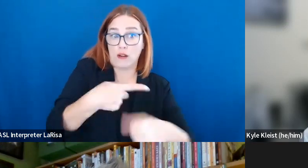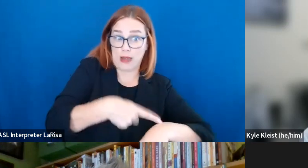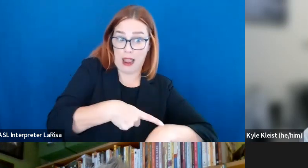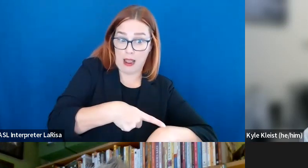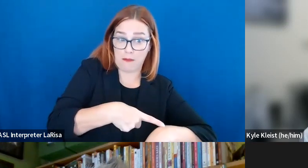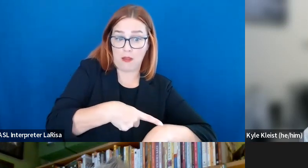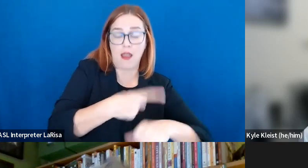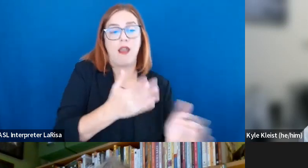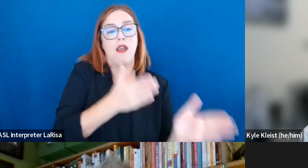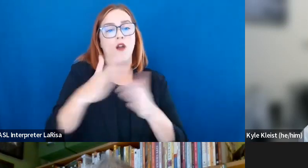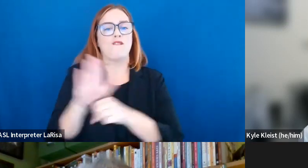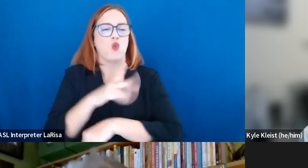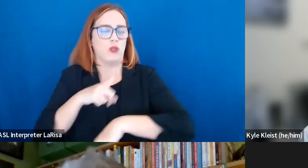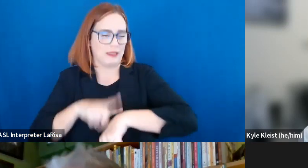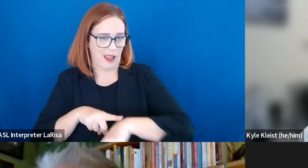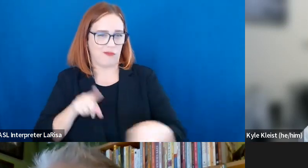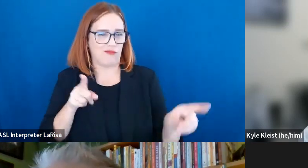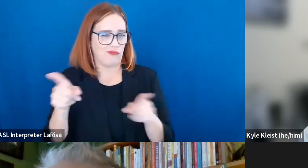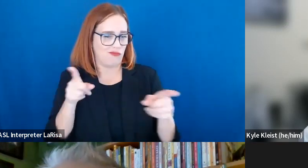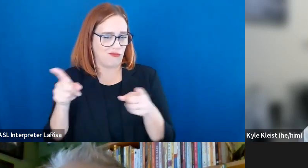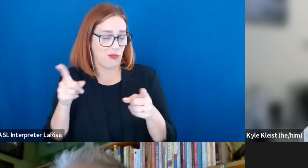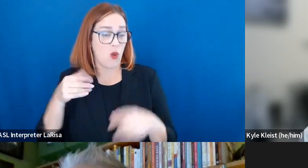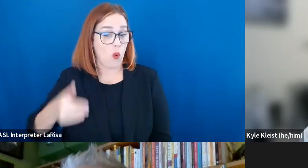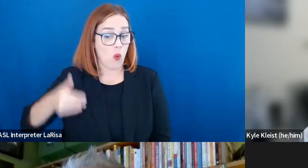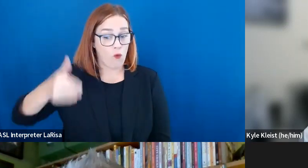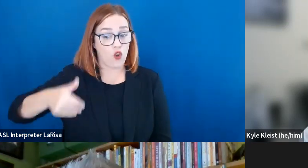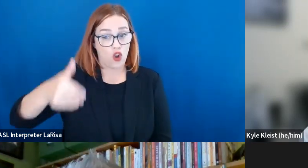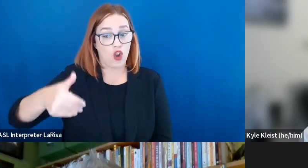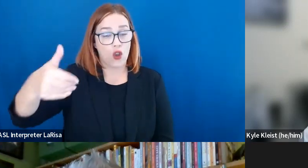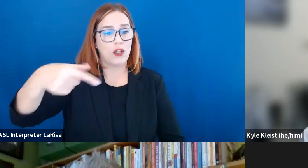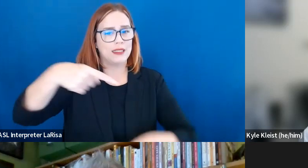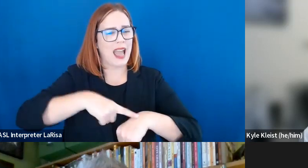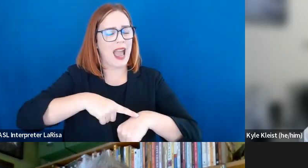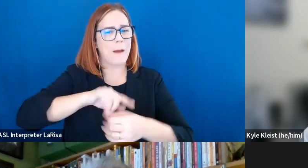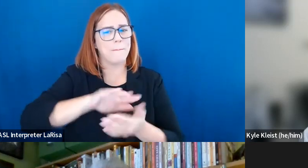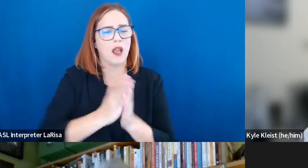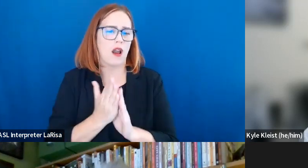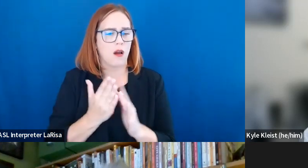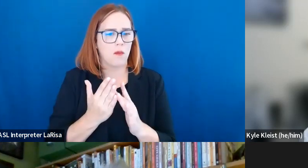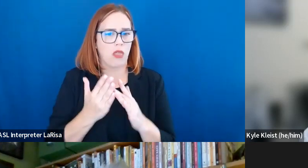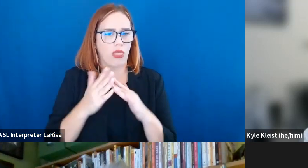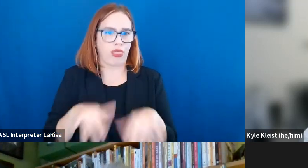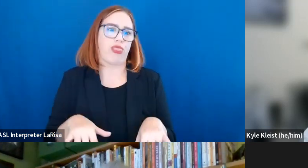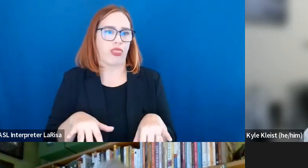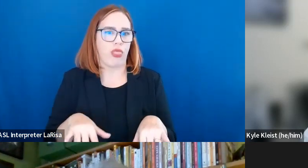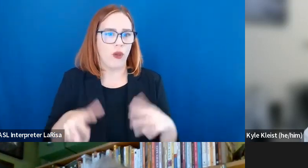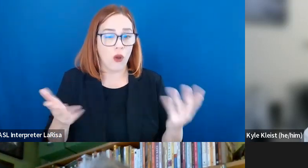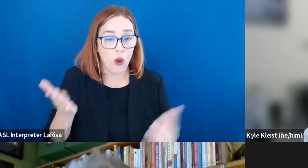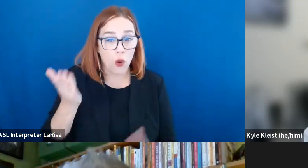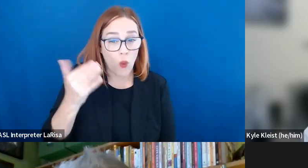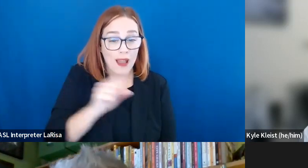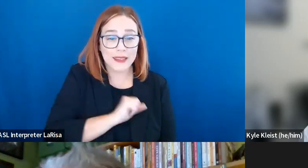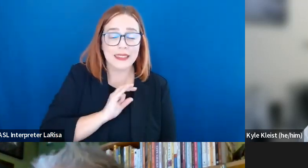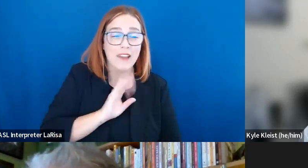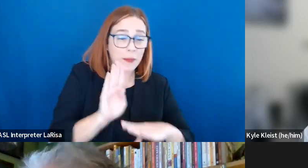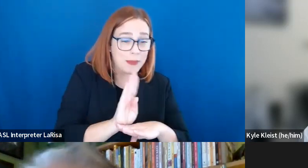person around. And, you know, over time, it kind of took a back seat as staff took on other activities